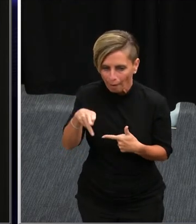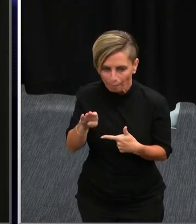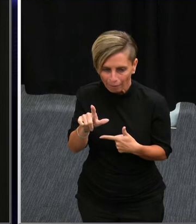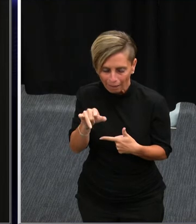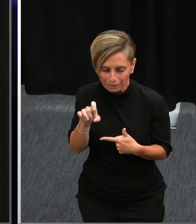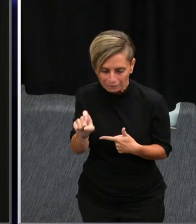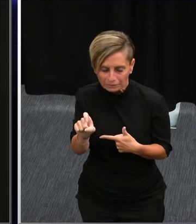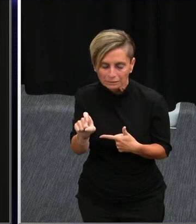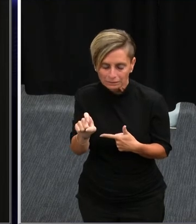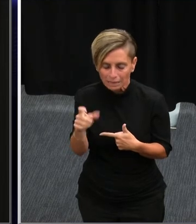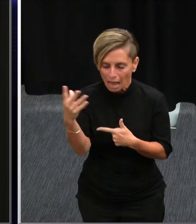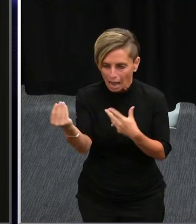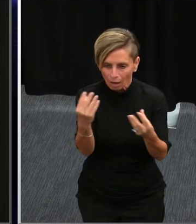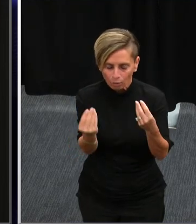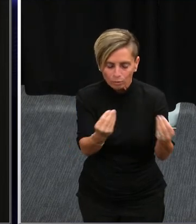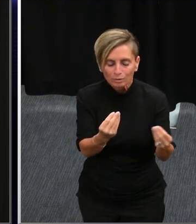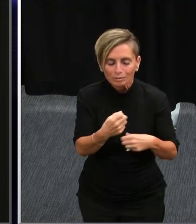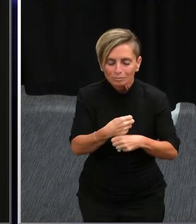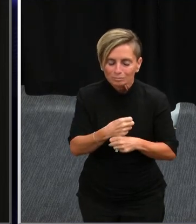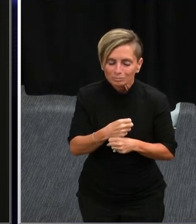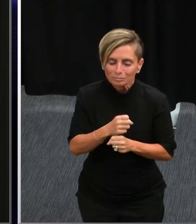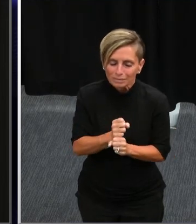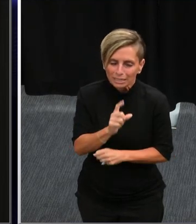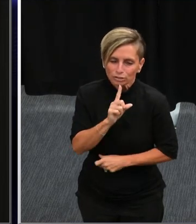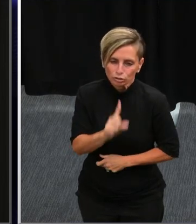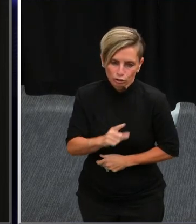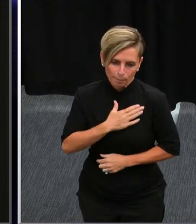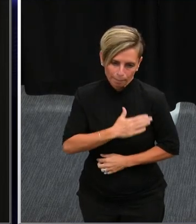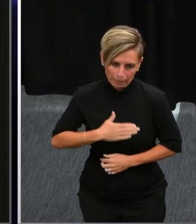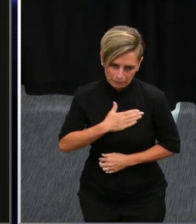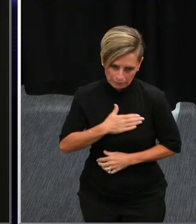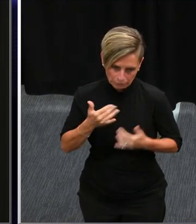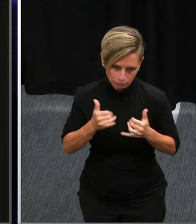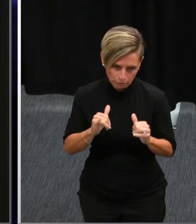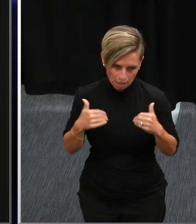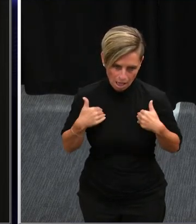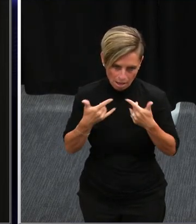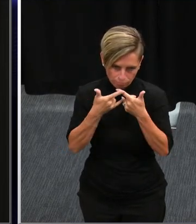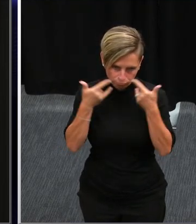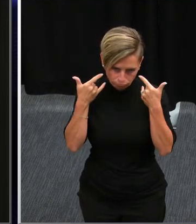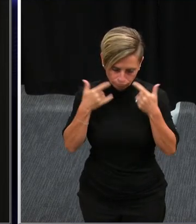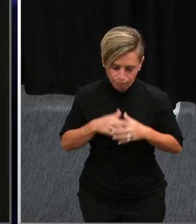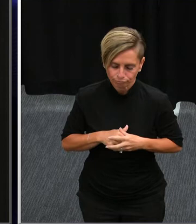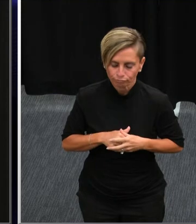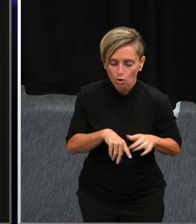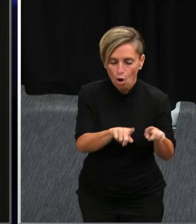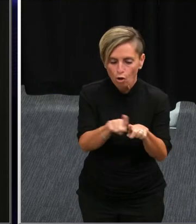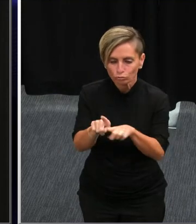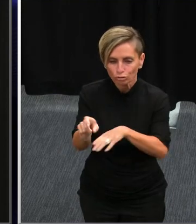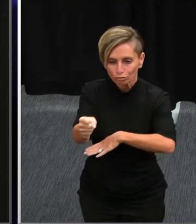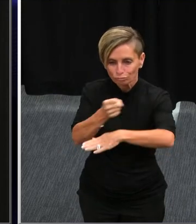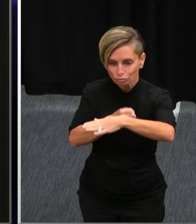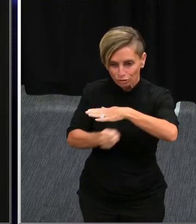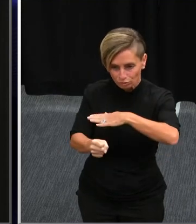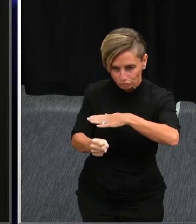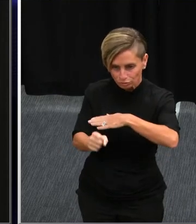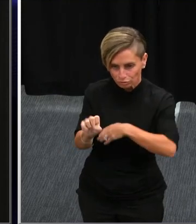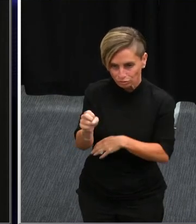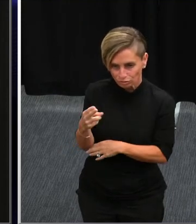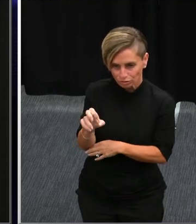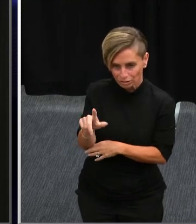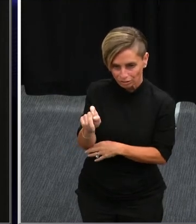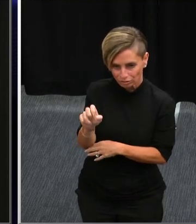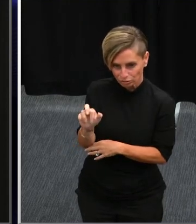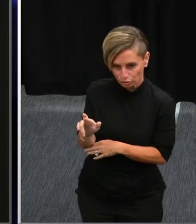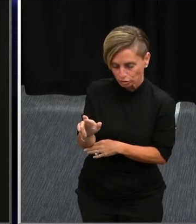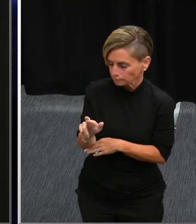that you continue to wear your face coverings. The other thing is we want to talk a little bit about sheltering. We at this point have no plans to